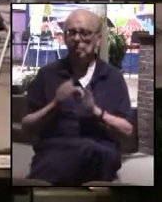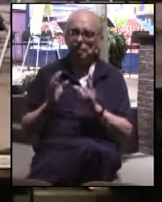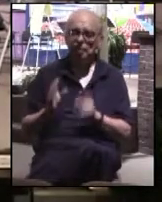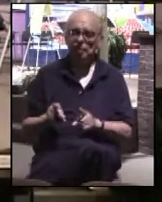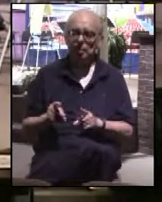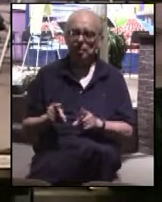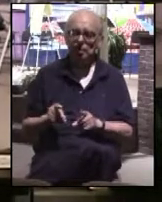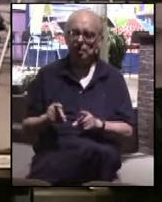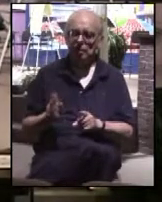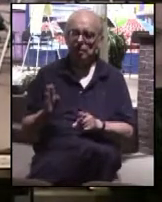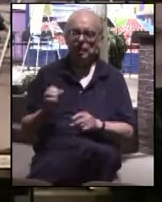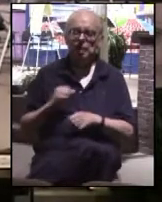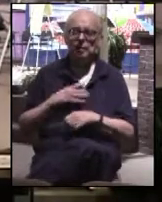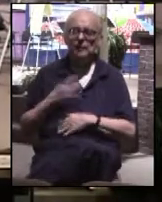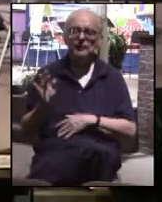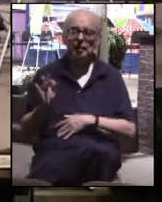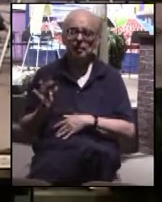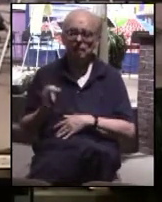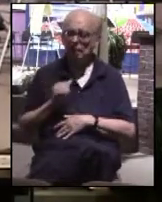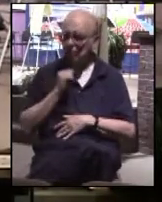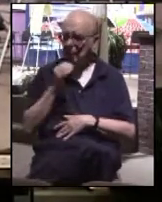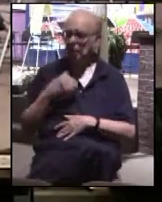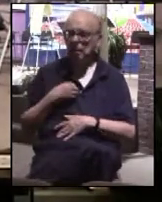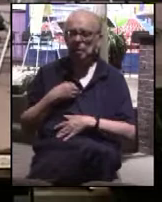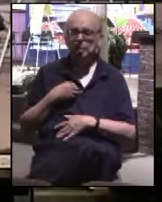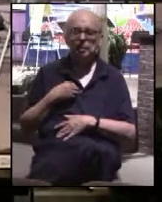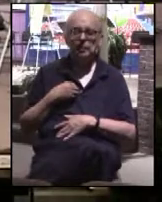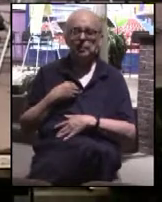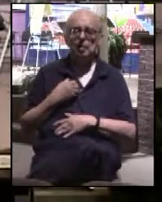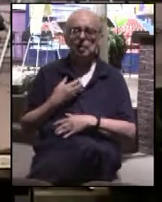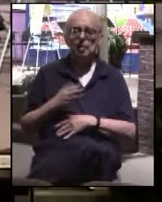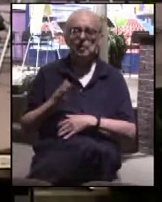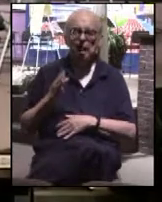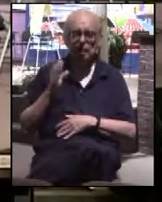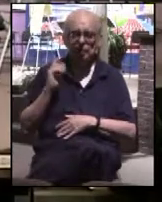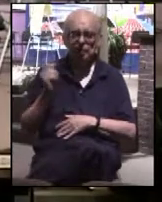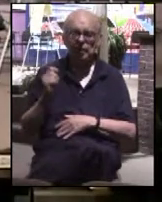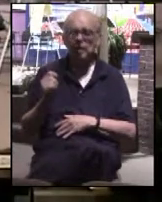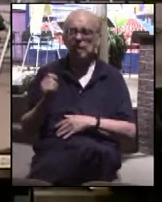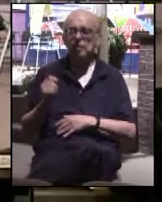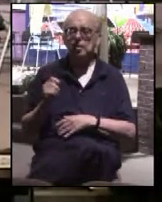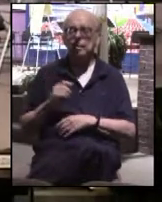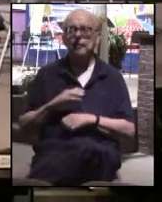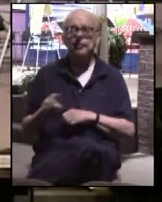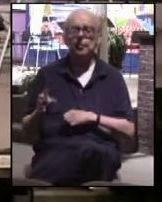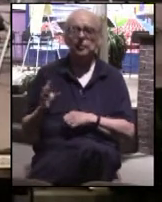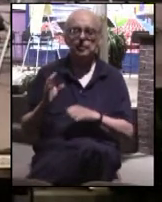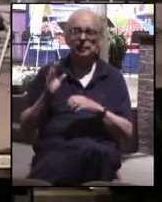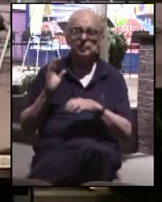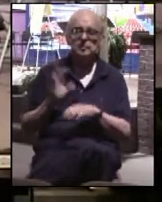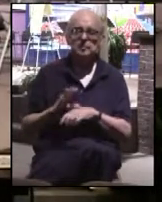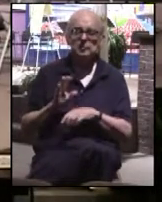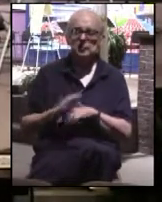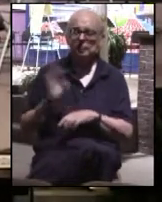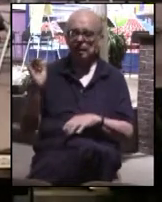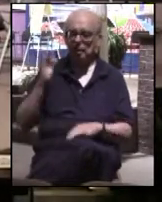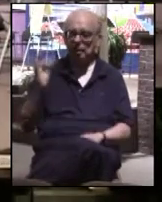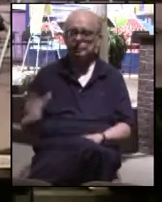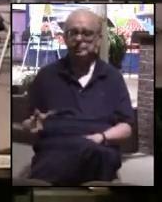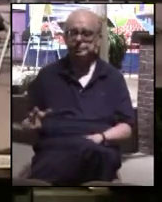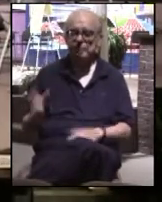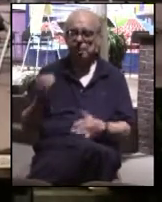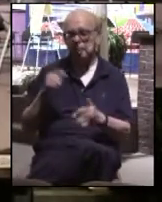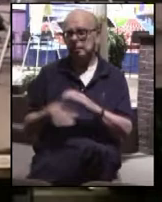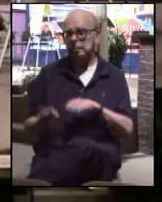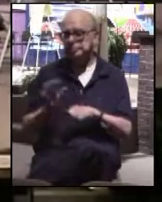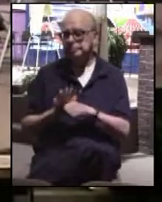being offended or not having their faulty theologies endorsed from the pulpit the same pastor who was previously deep